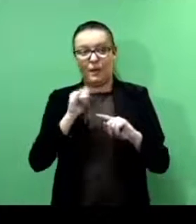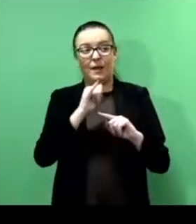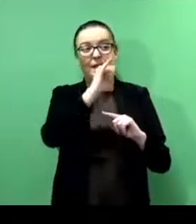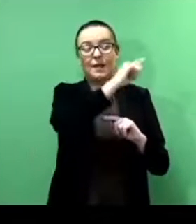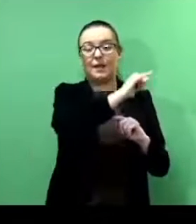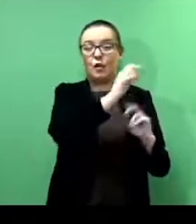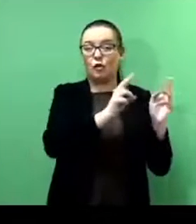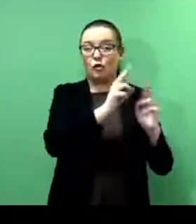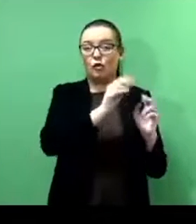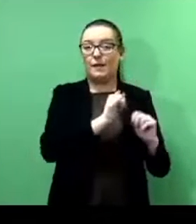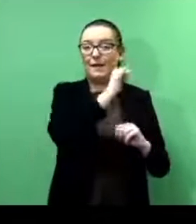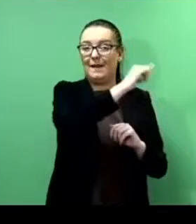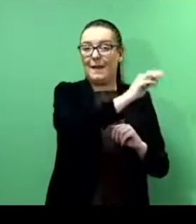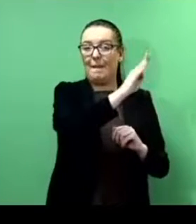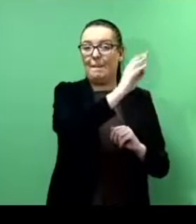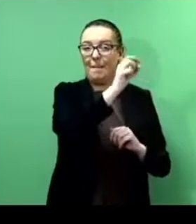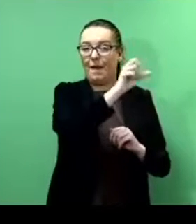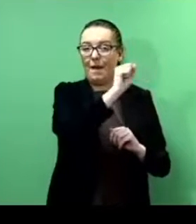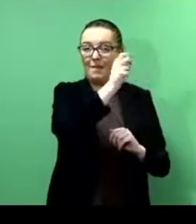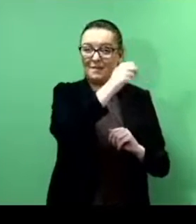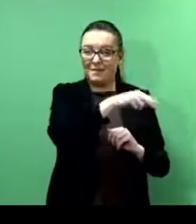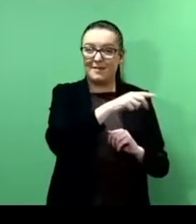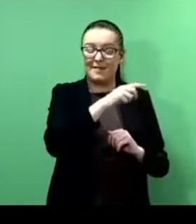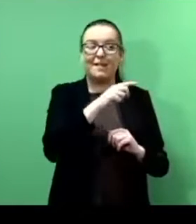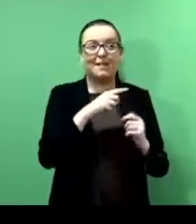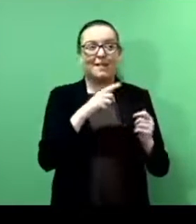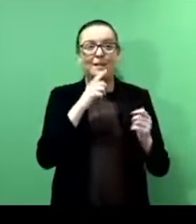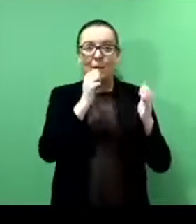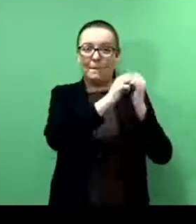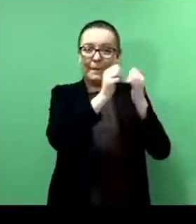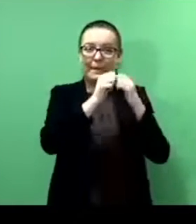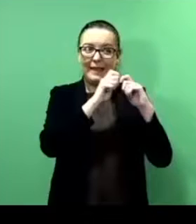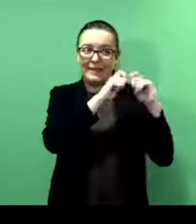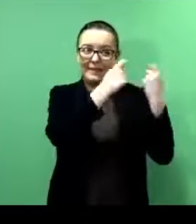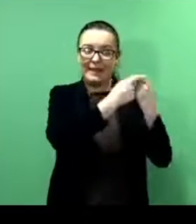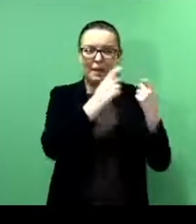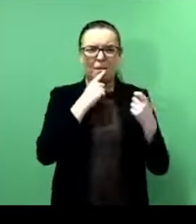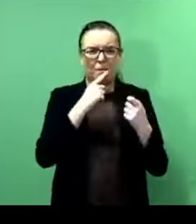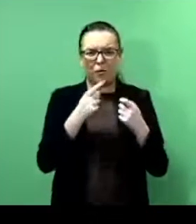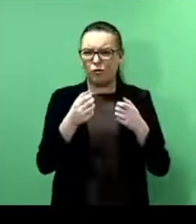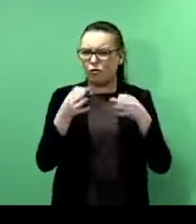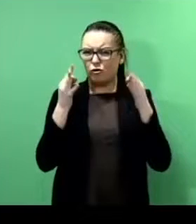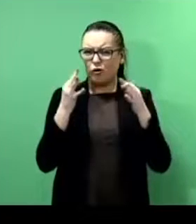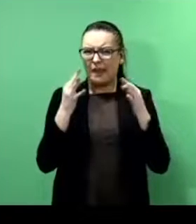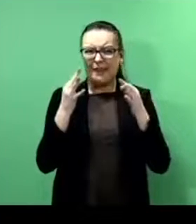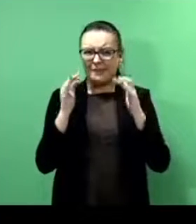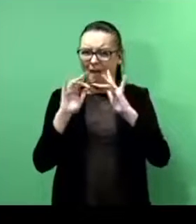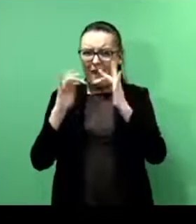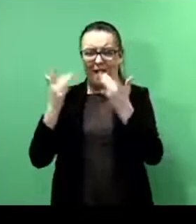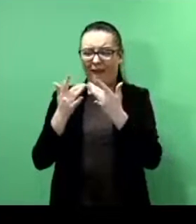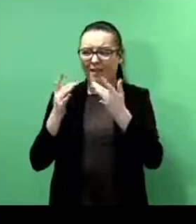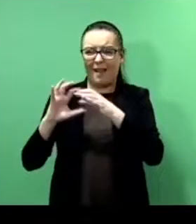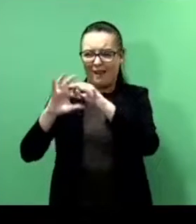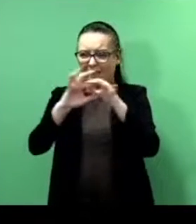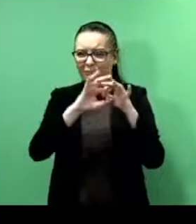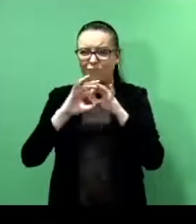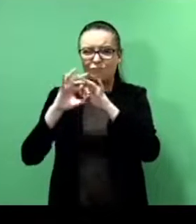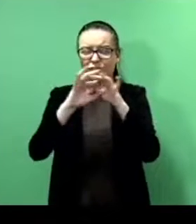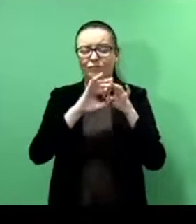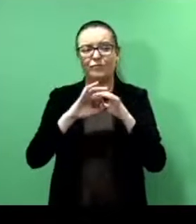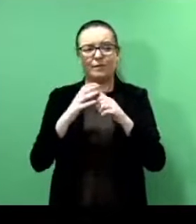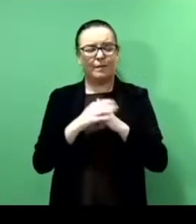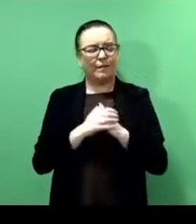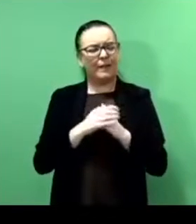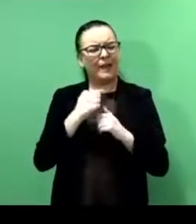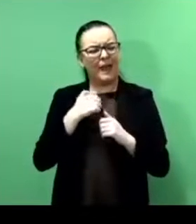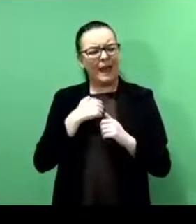Claire, for all the team there. But it actually has worked extremely well by linking Athlone, Limerick, Boston and the northeast inner city of Dublin. And I